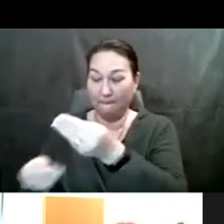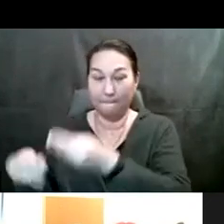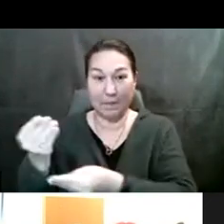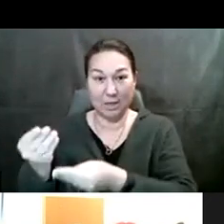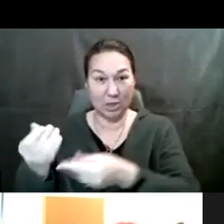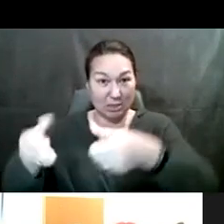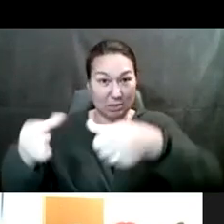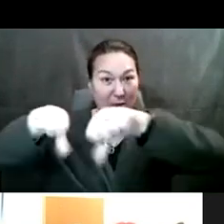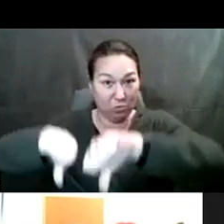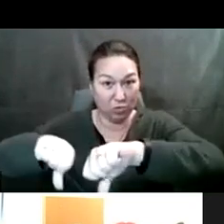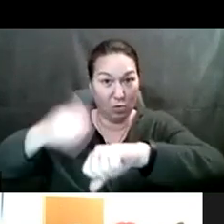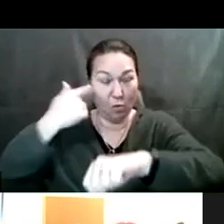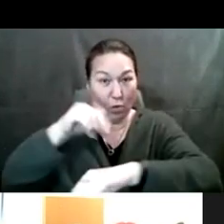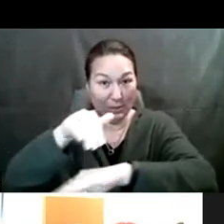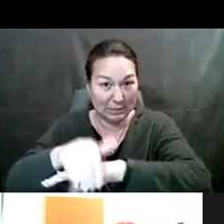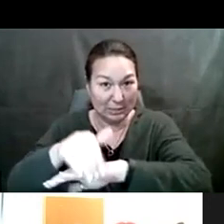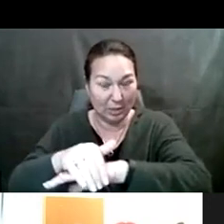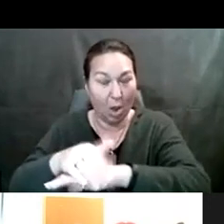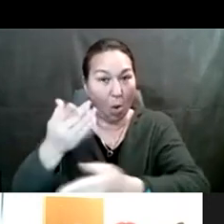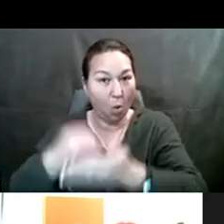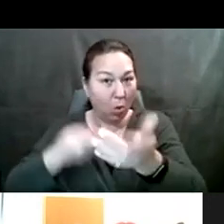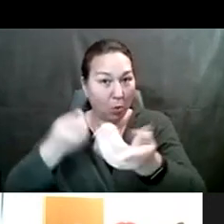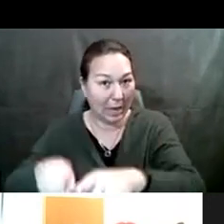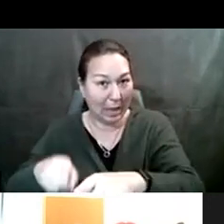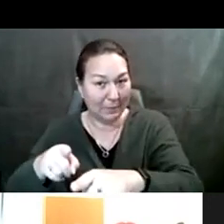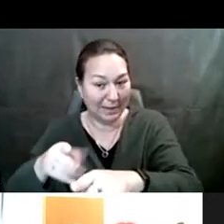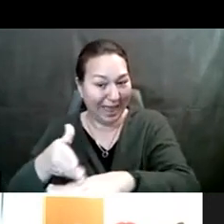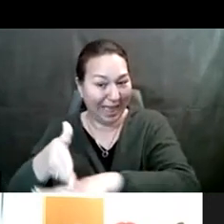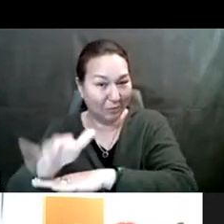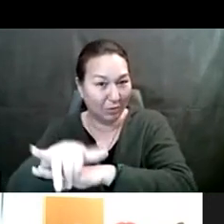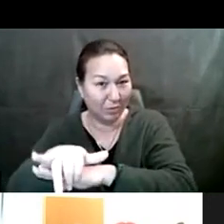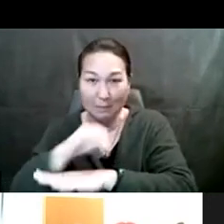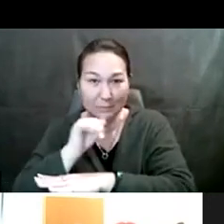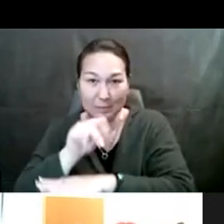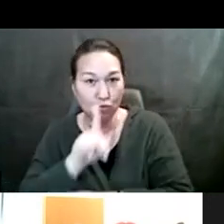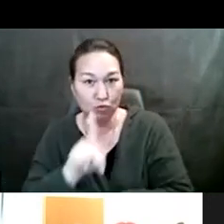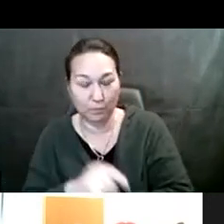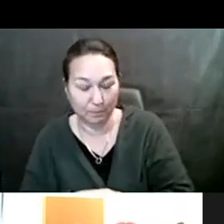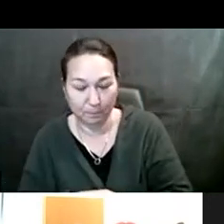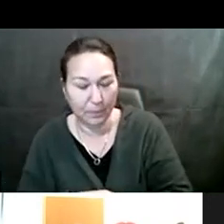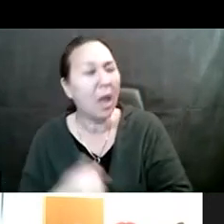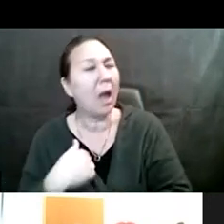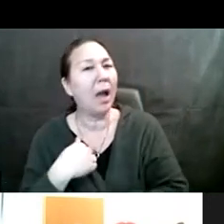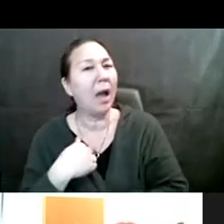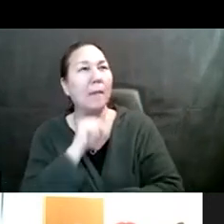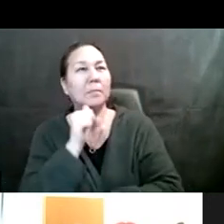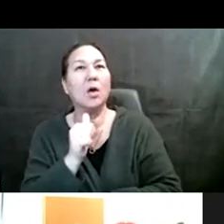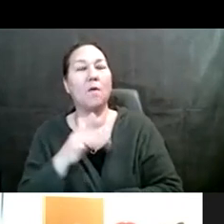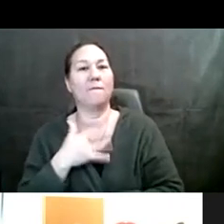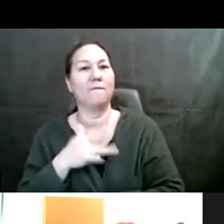the budget this evening and what would happen thereafter um I don't feel comfortable